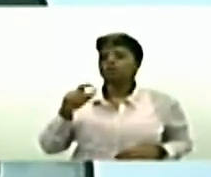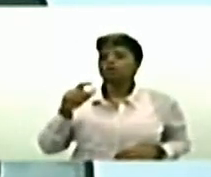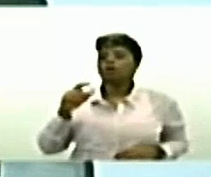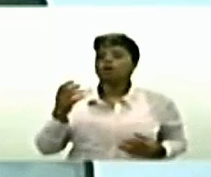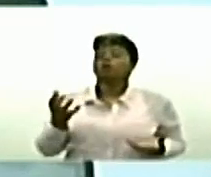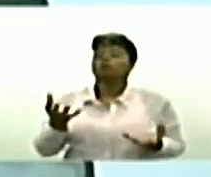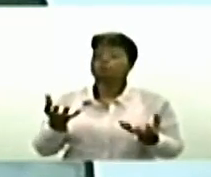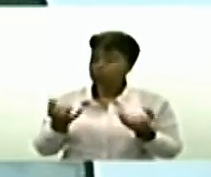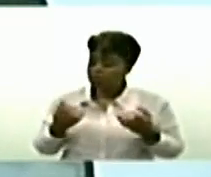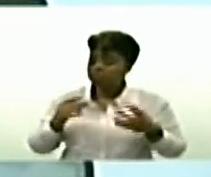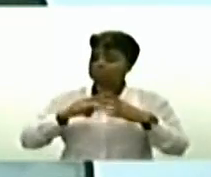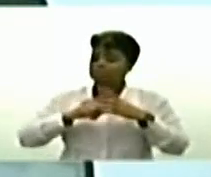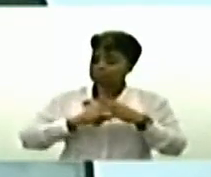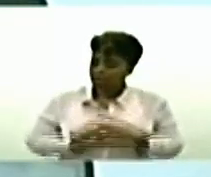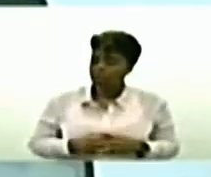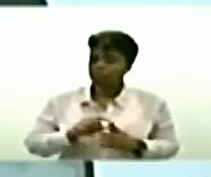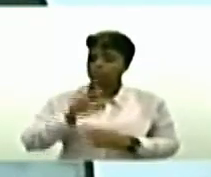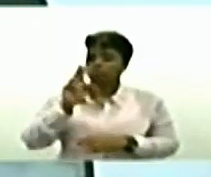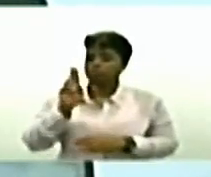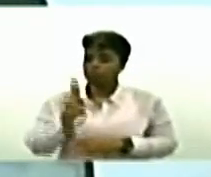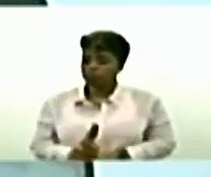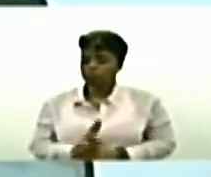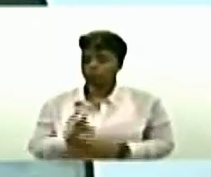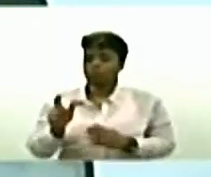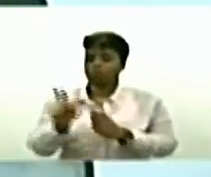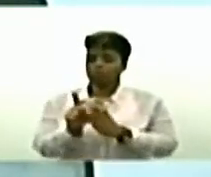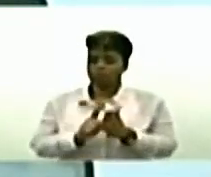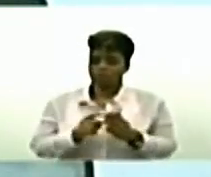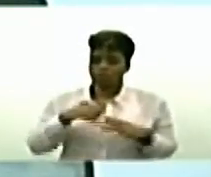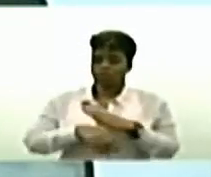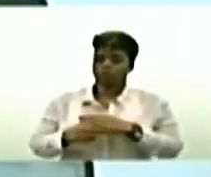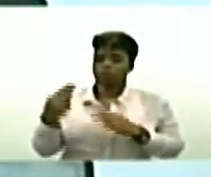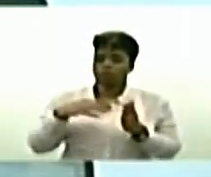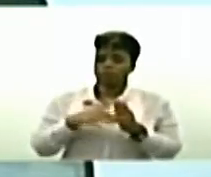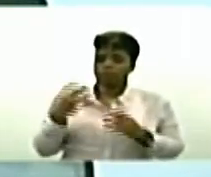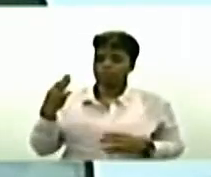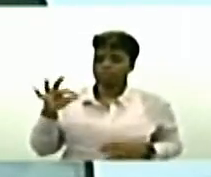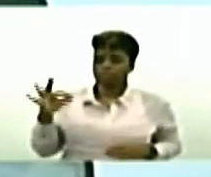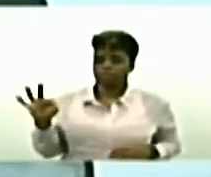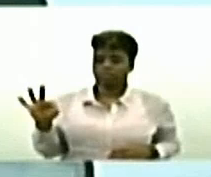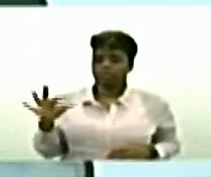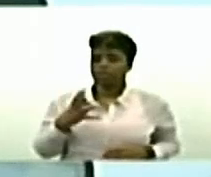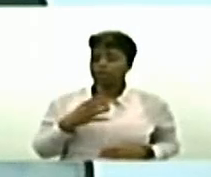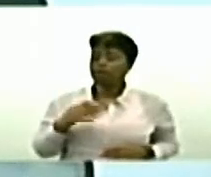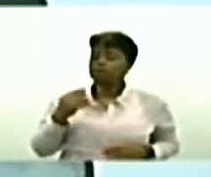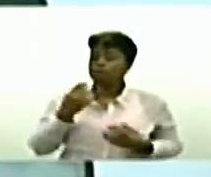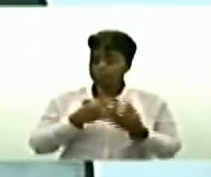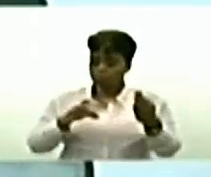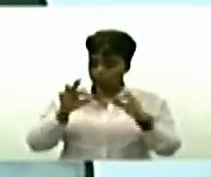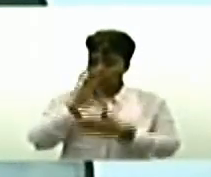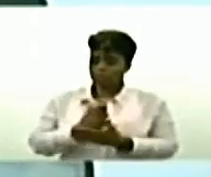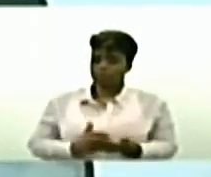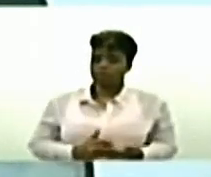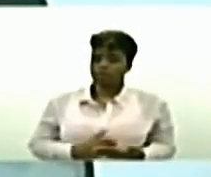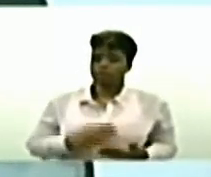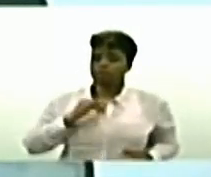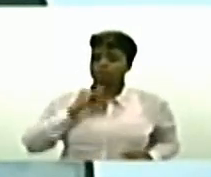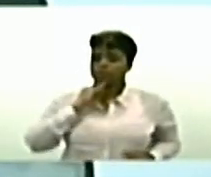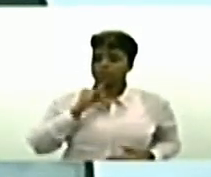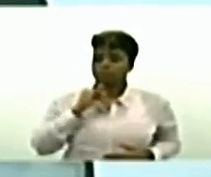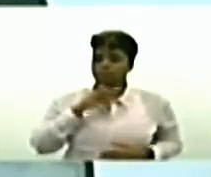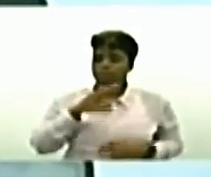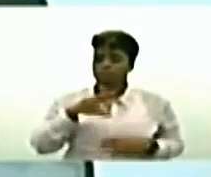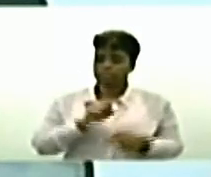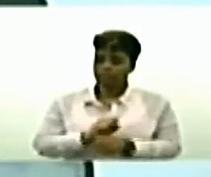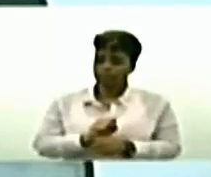into force in 2019, and a key component of it is the establishment